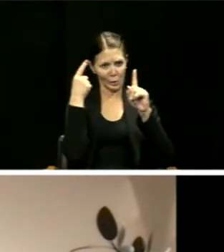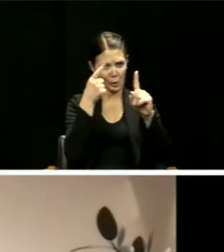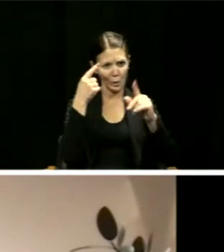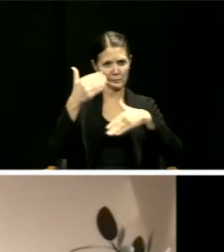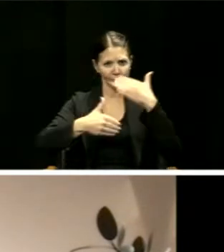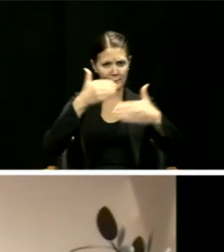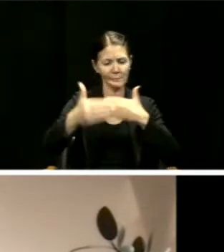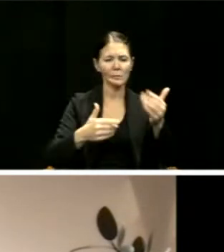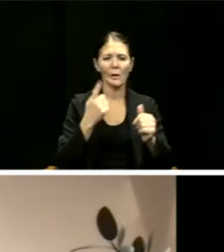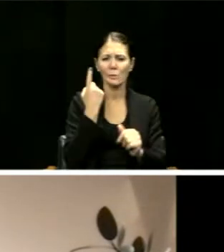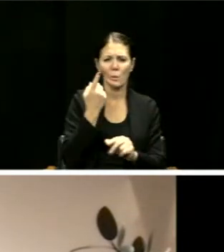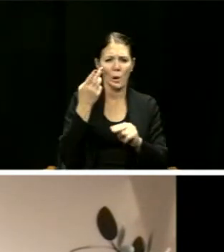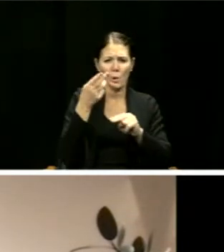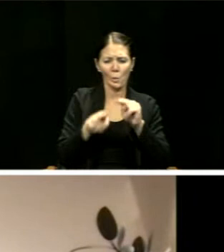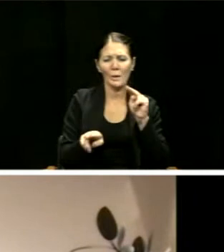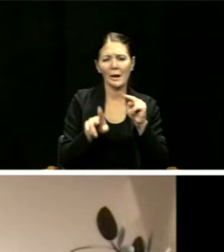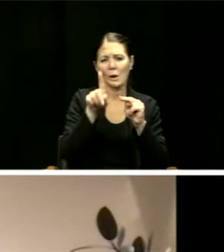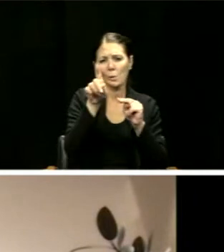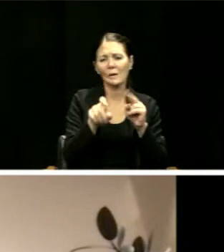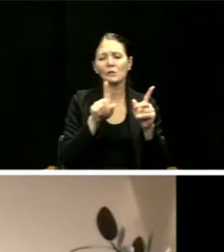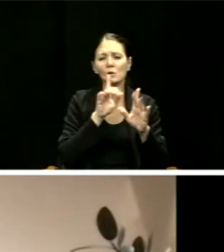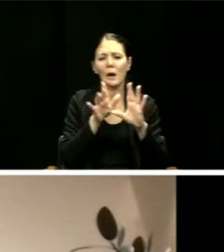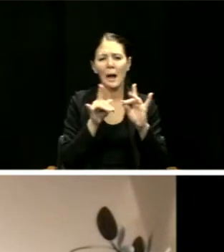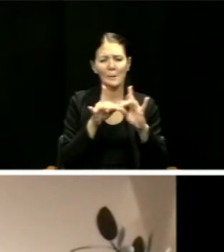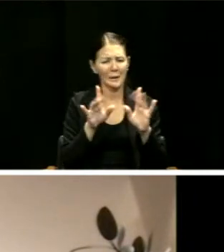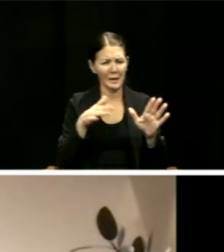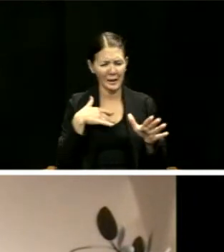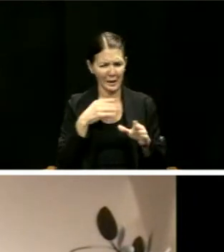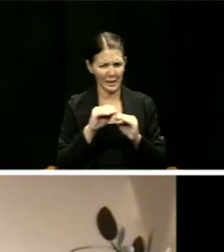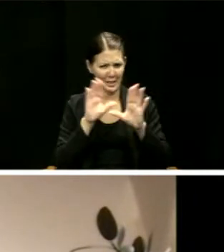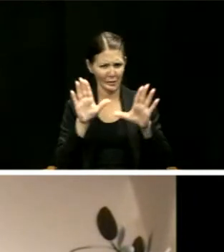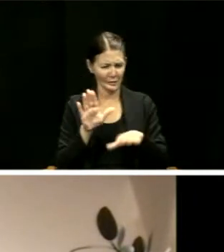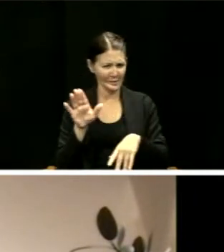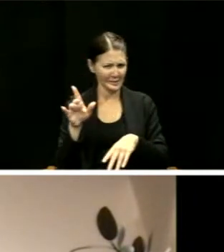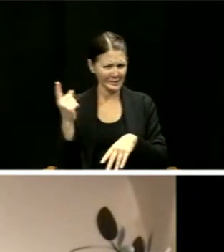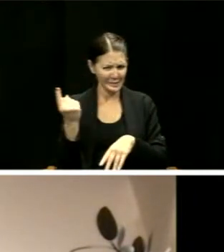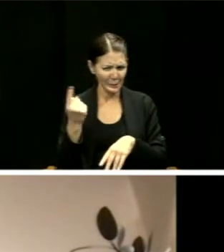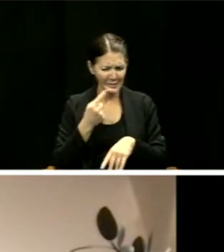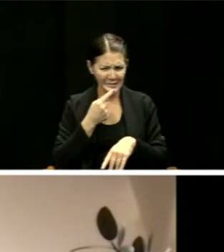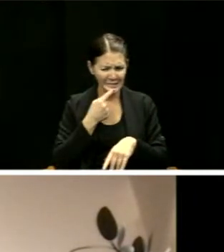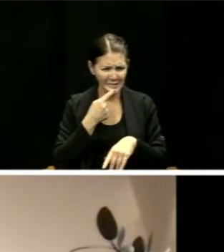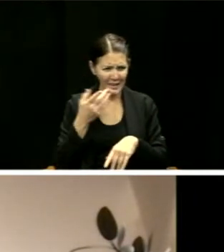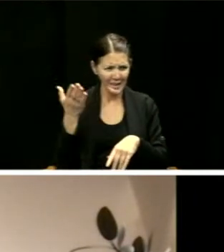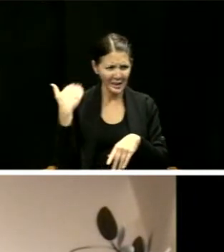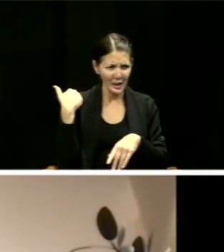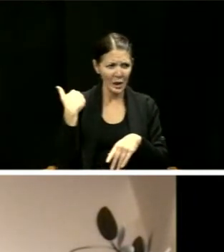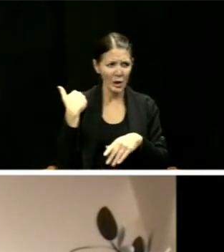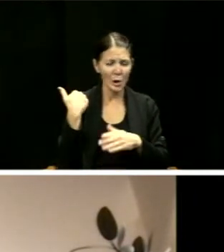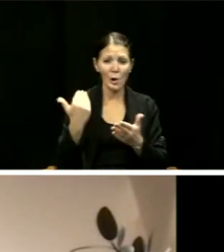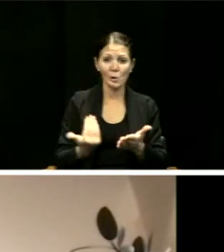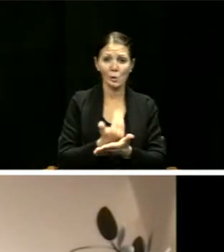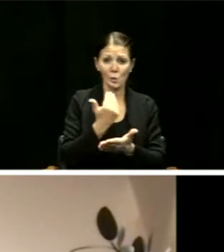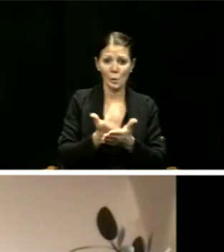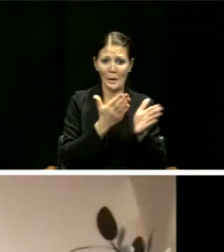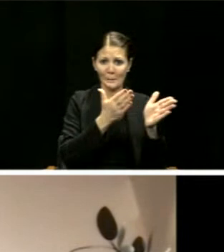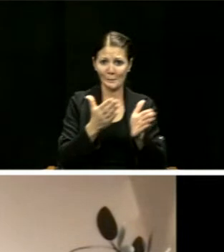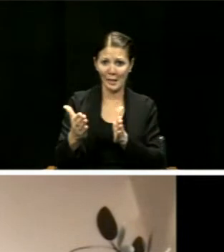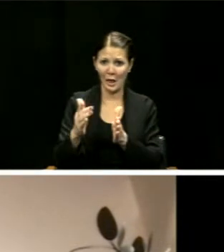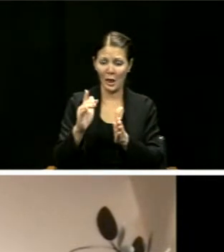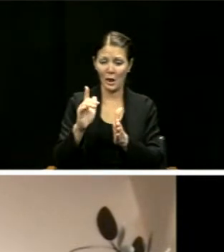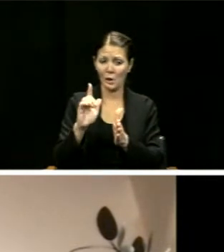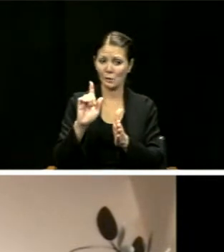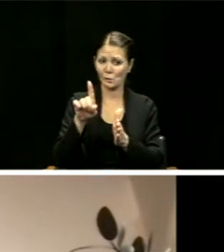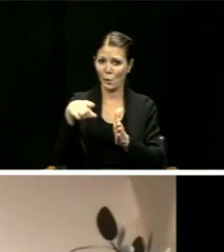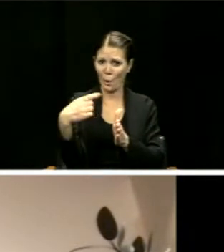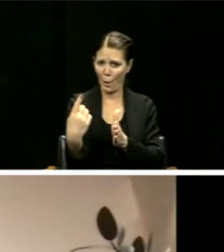only have one quick question or one comment. Did I hear earlier sometime that this all of the new planning is only taking into